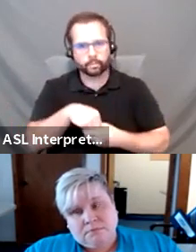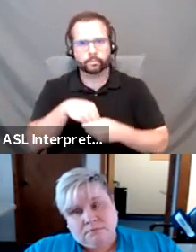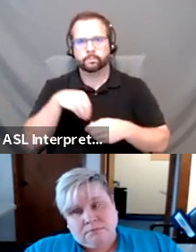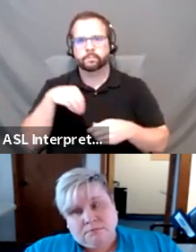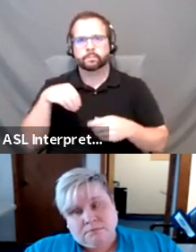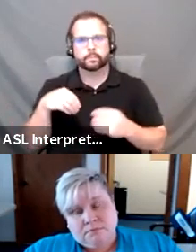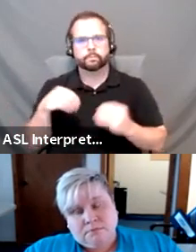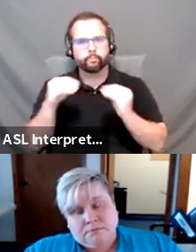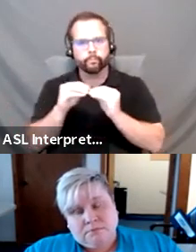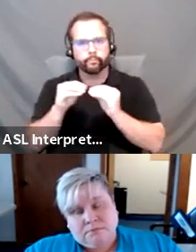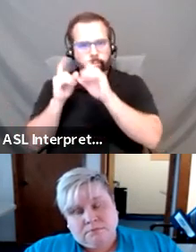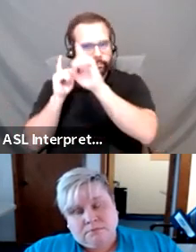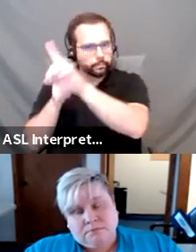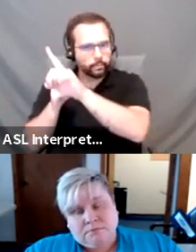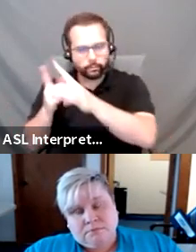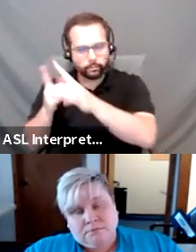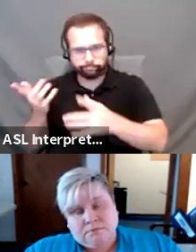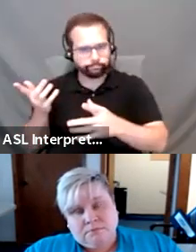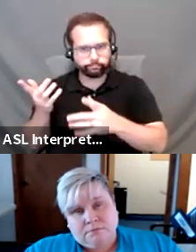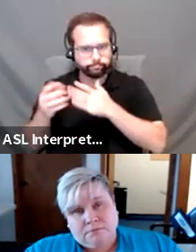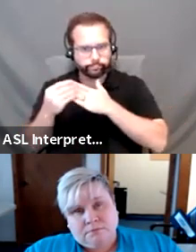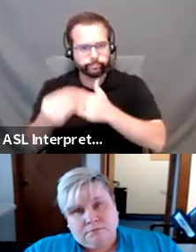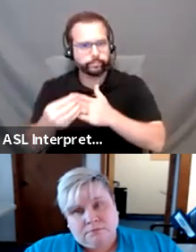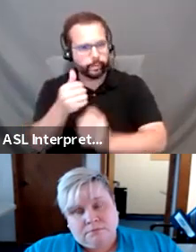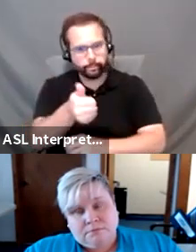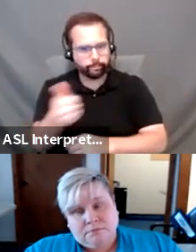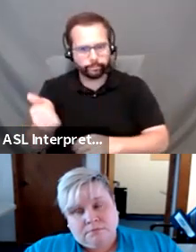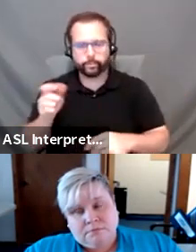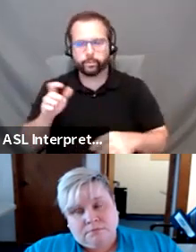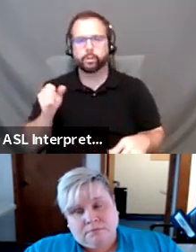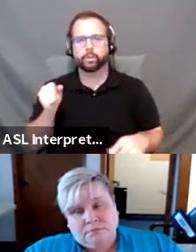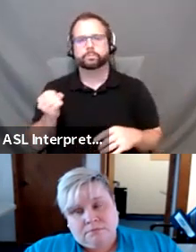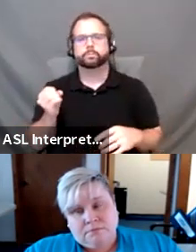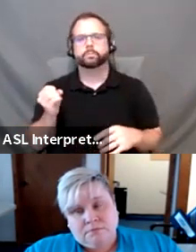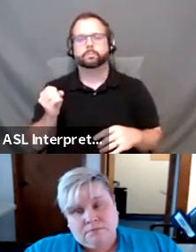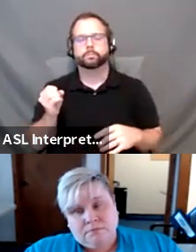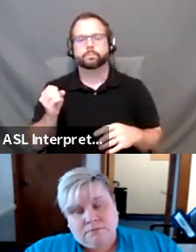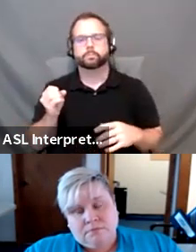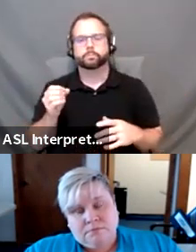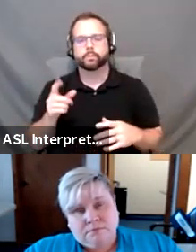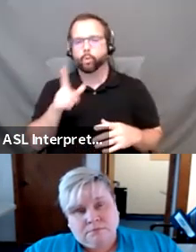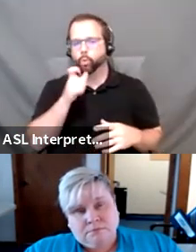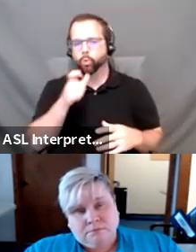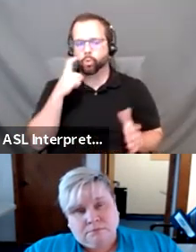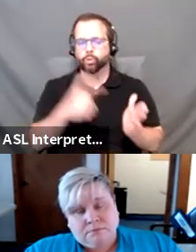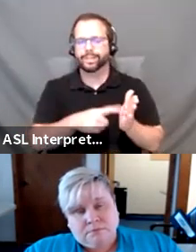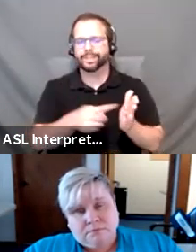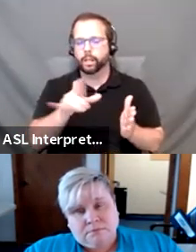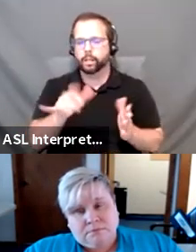having more of a goal that's led by them. Has anybody else kind of dealt with this or seen this at all?